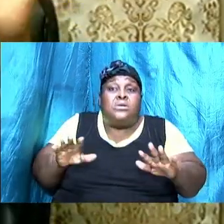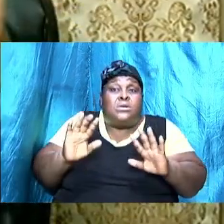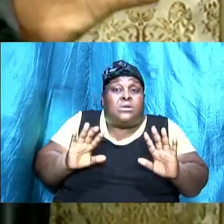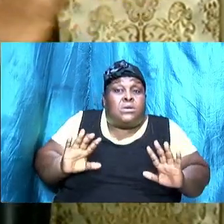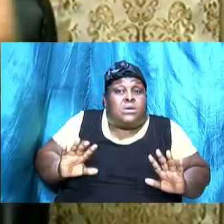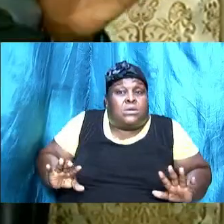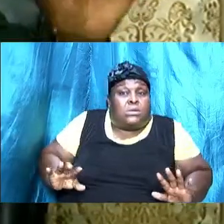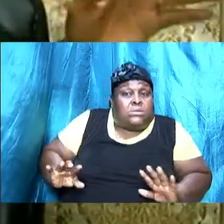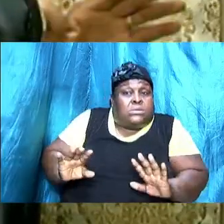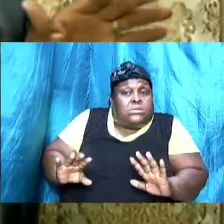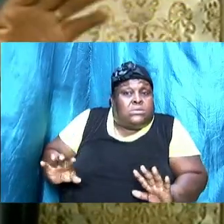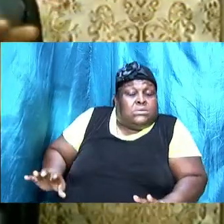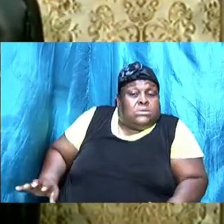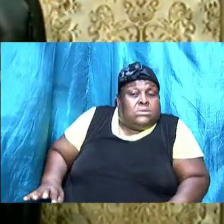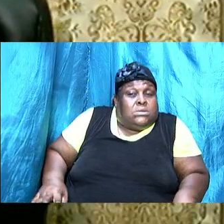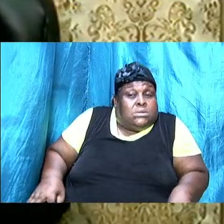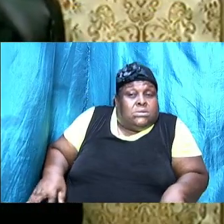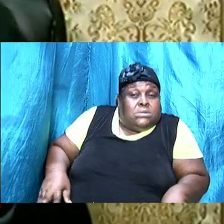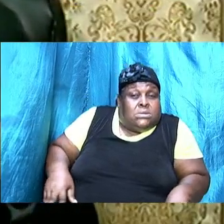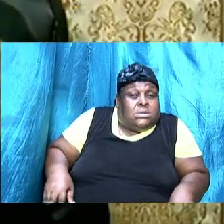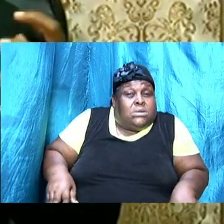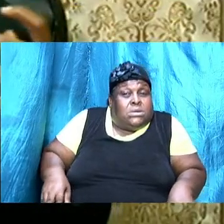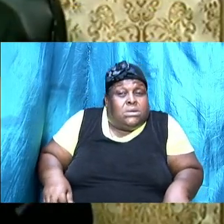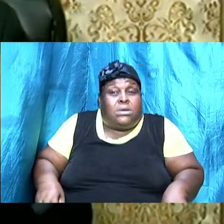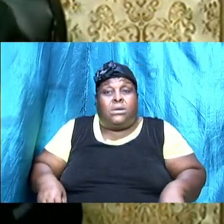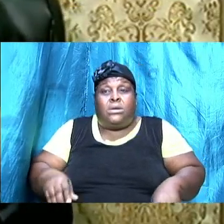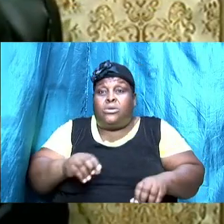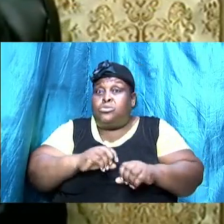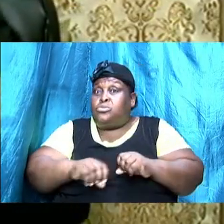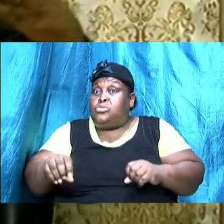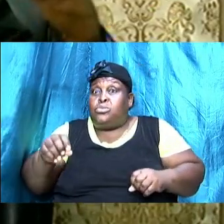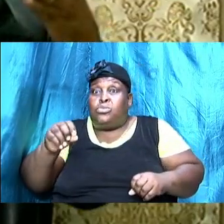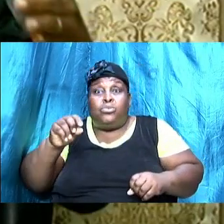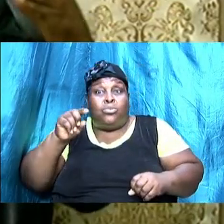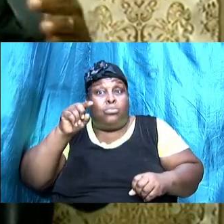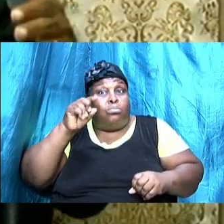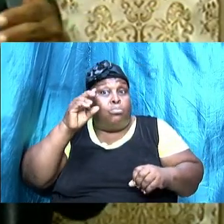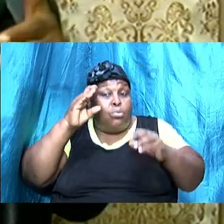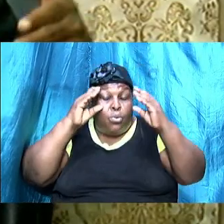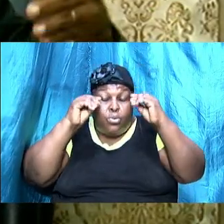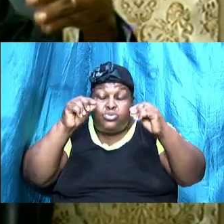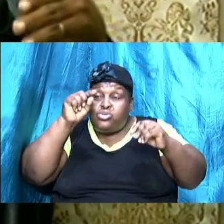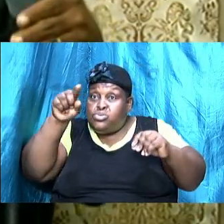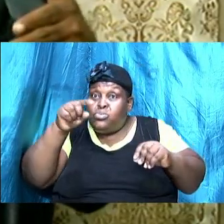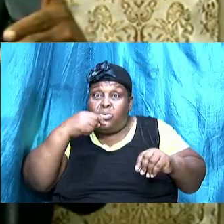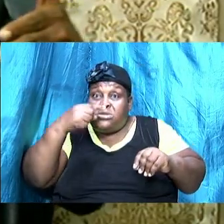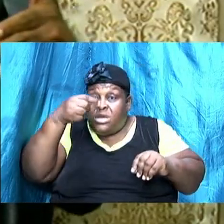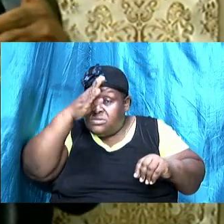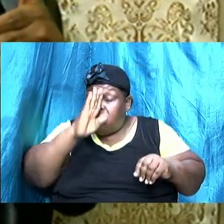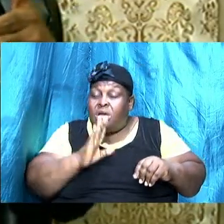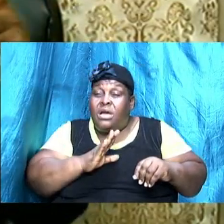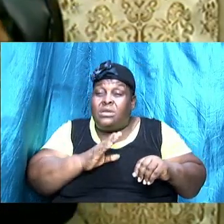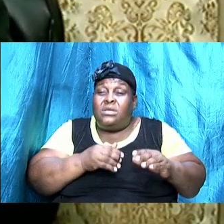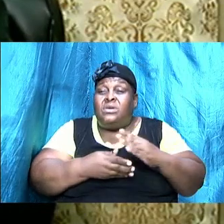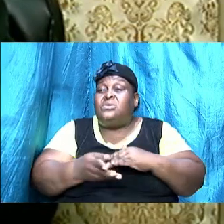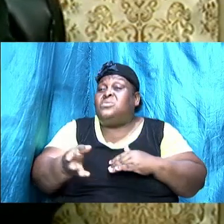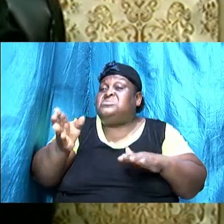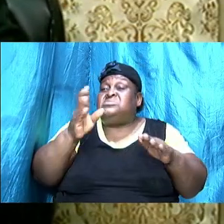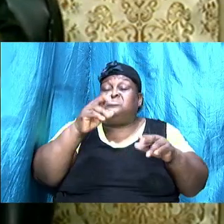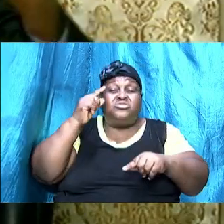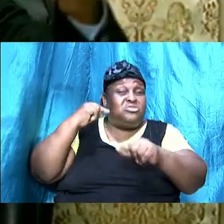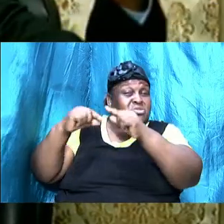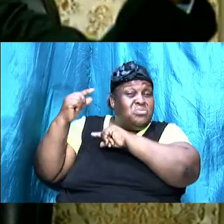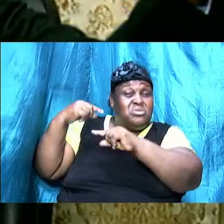God talk, Moses, you go talk to him. And they saw what God did. There was a generation that when they left Egypt,